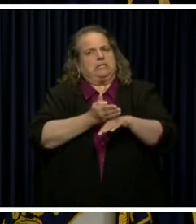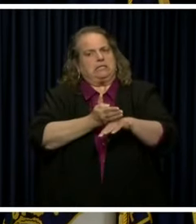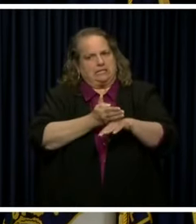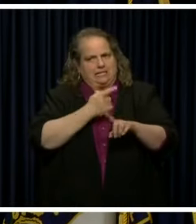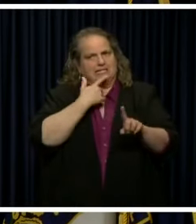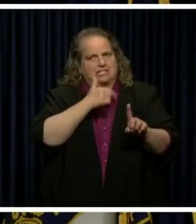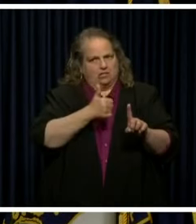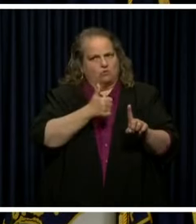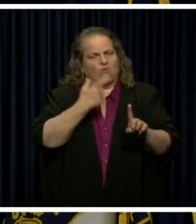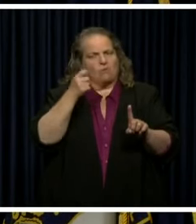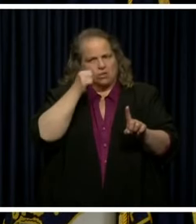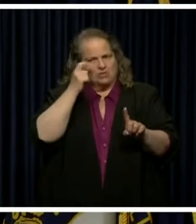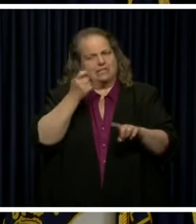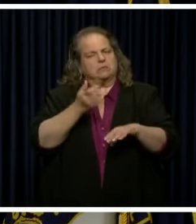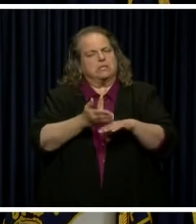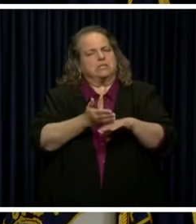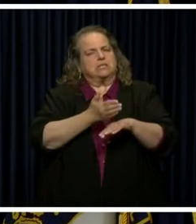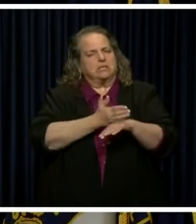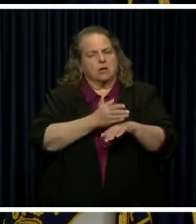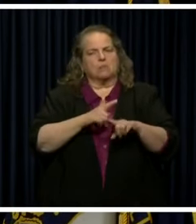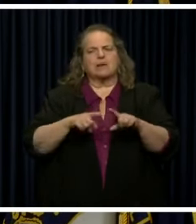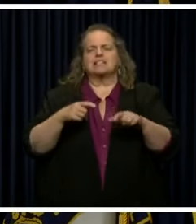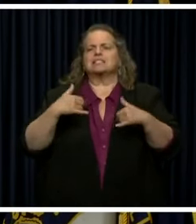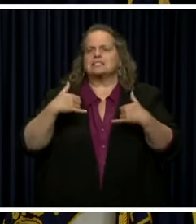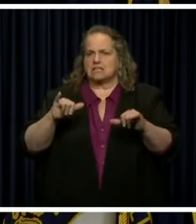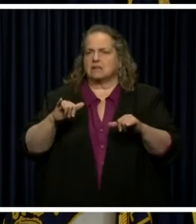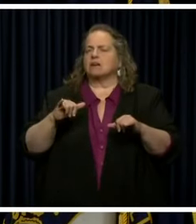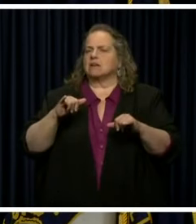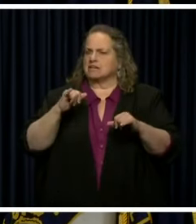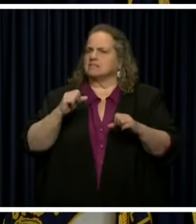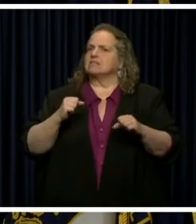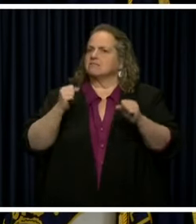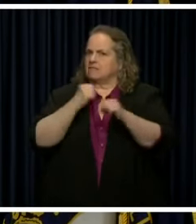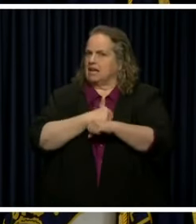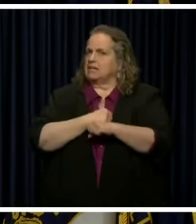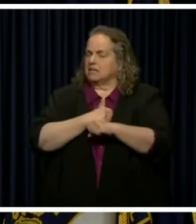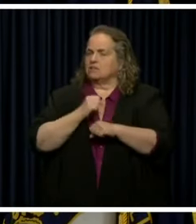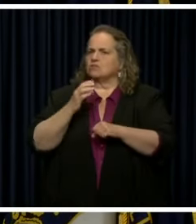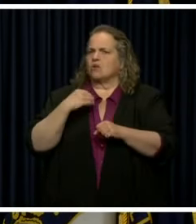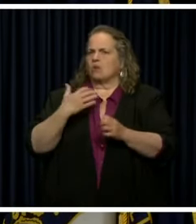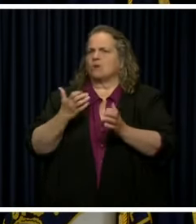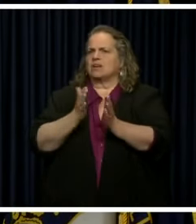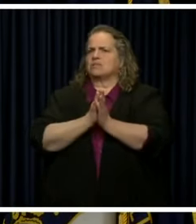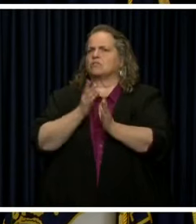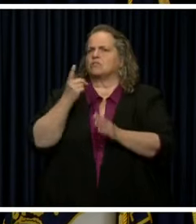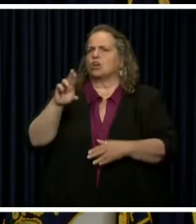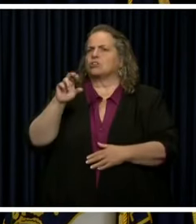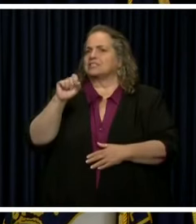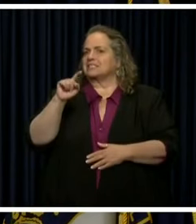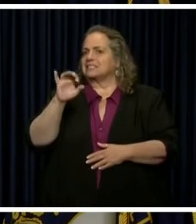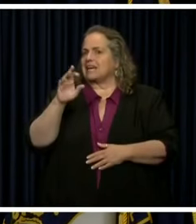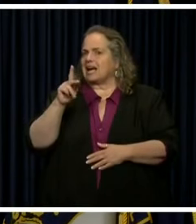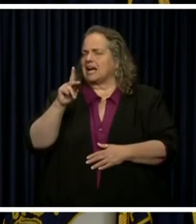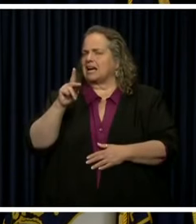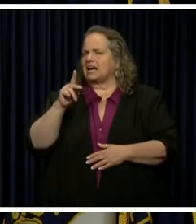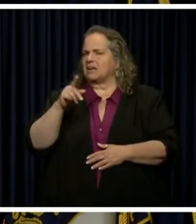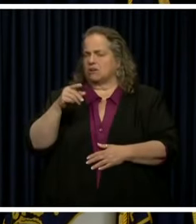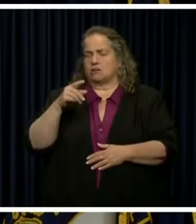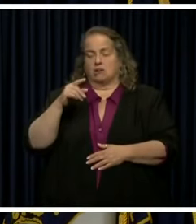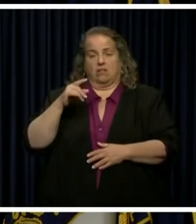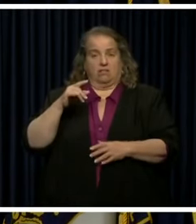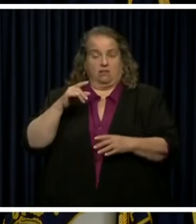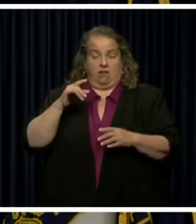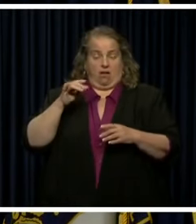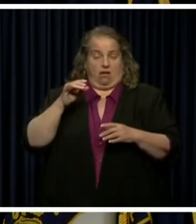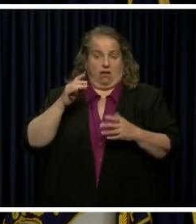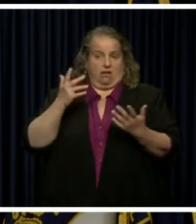but still, is fighting. So I wanted to ask Dr. Stack, given just the seriousness of